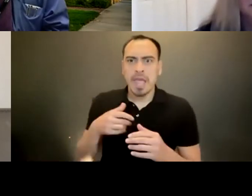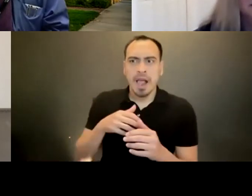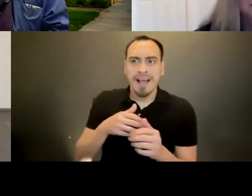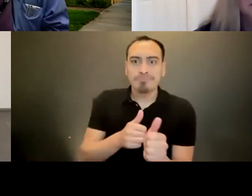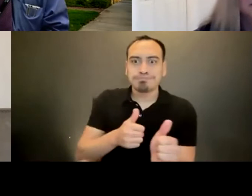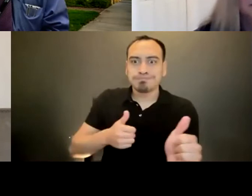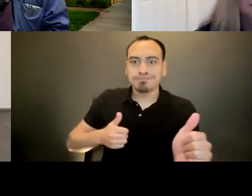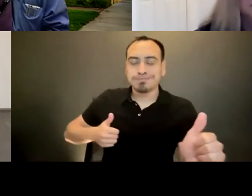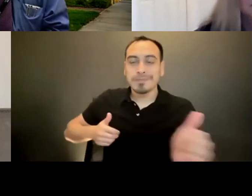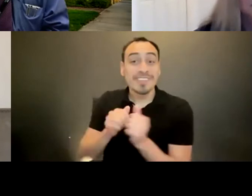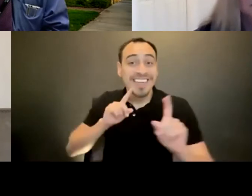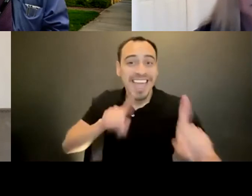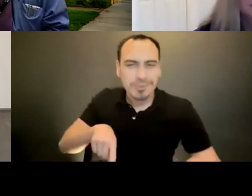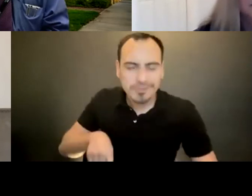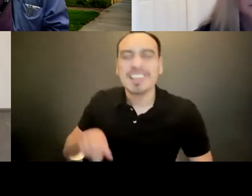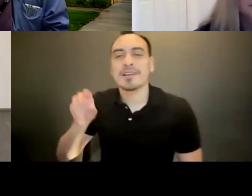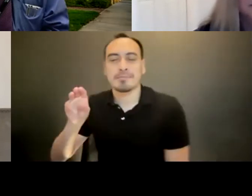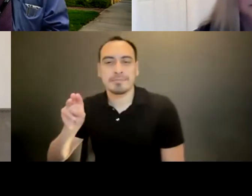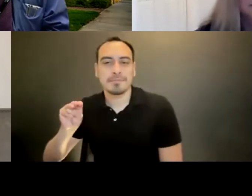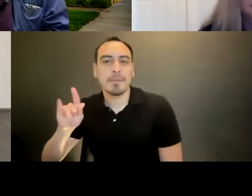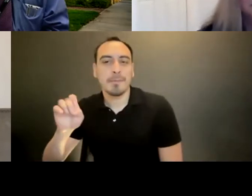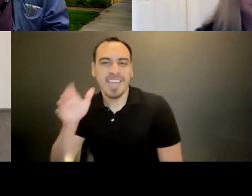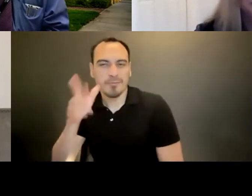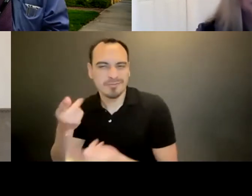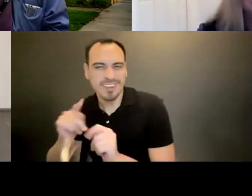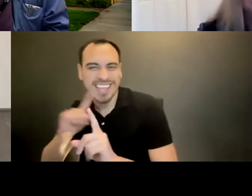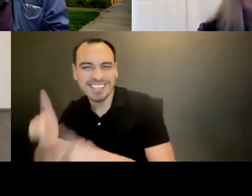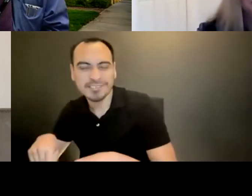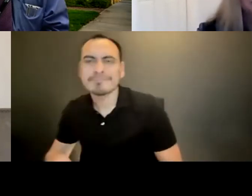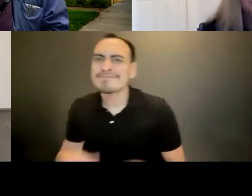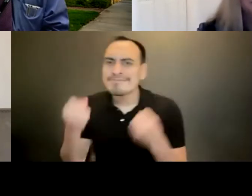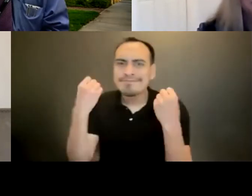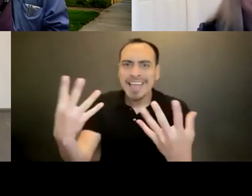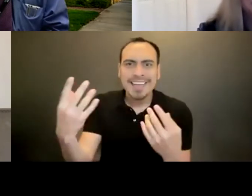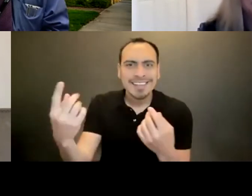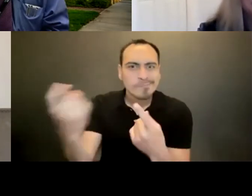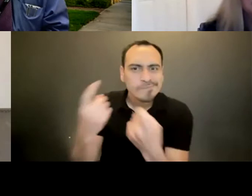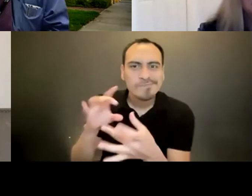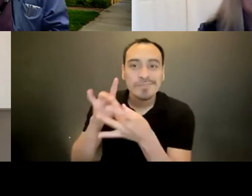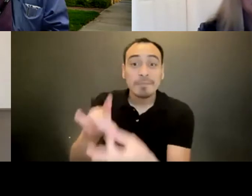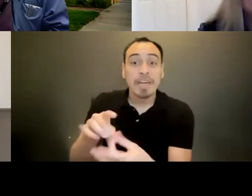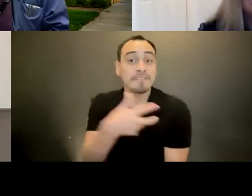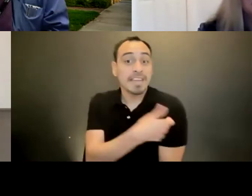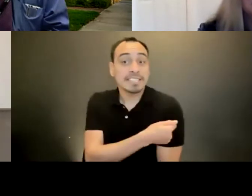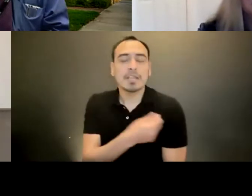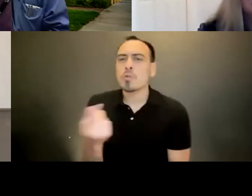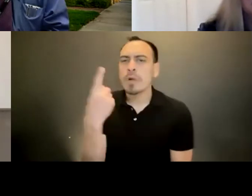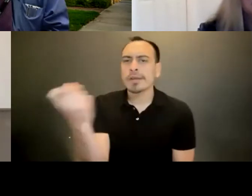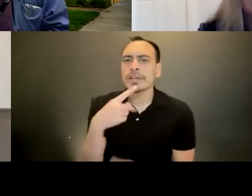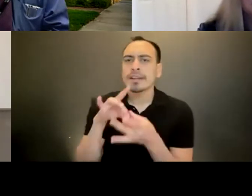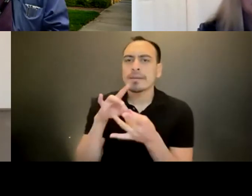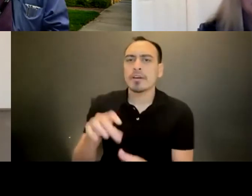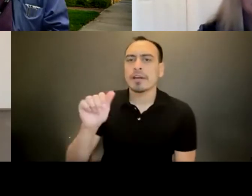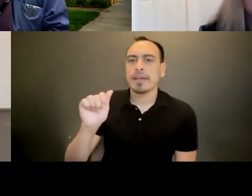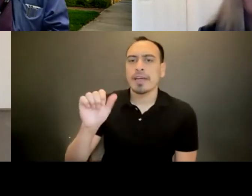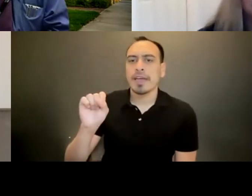you all as well. So as I mentioned, lots of vaccine questions. Another one here related to the AstraZeneca vaccine.